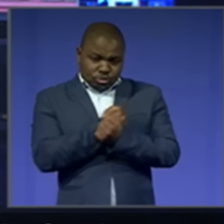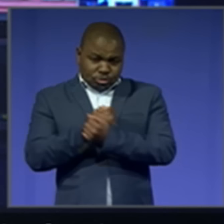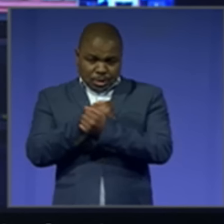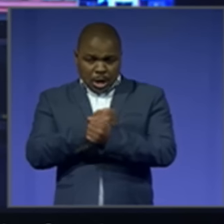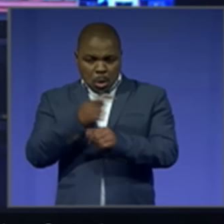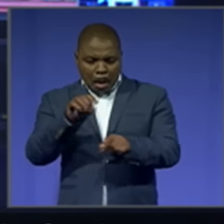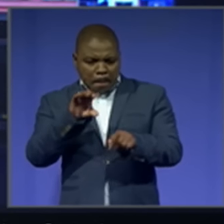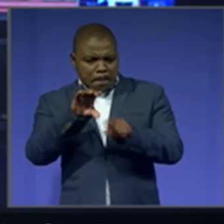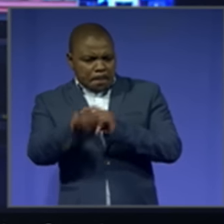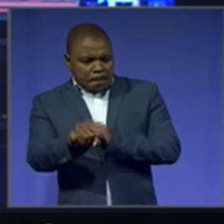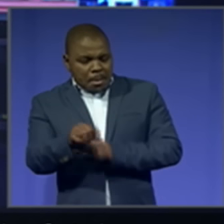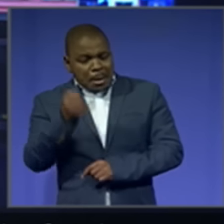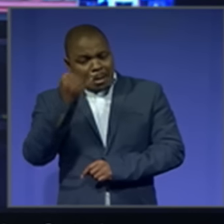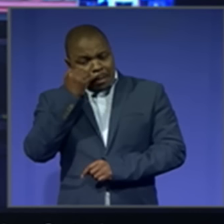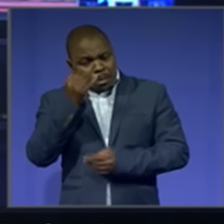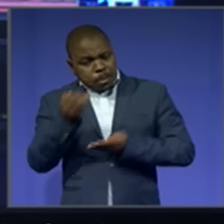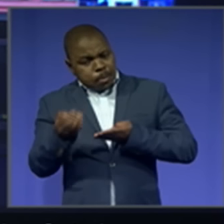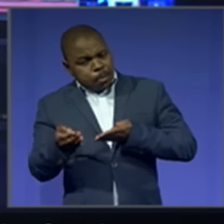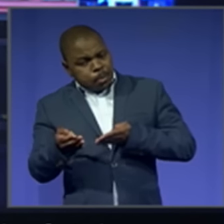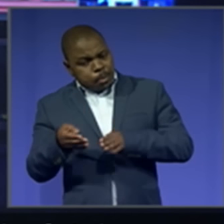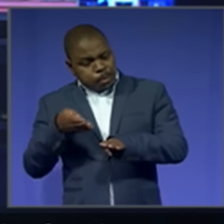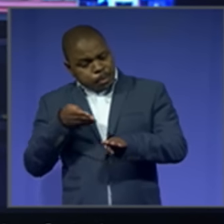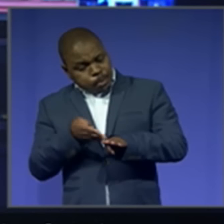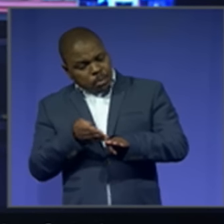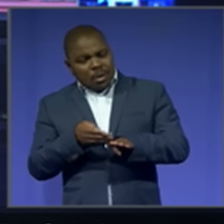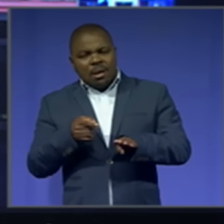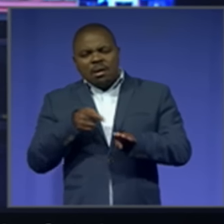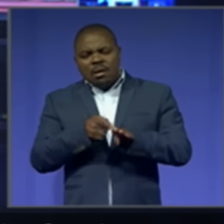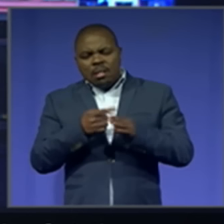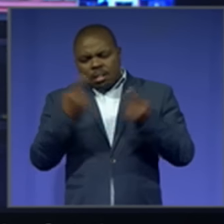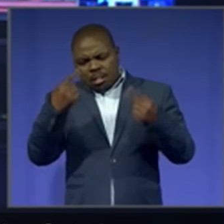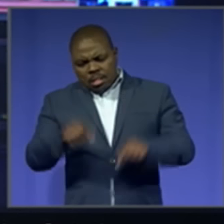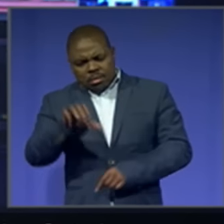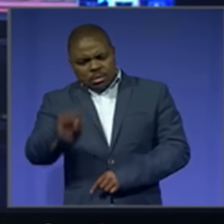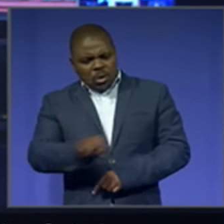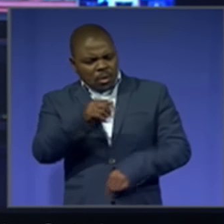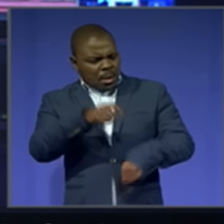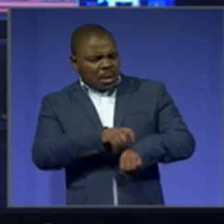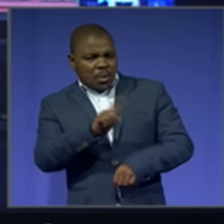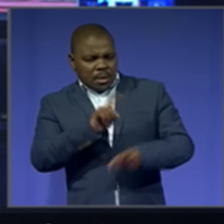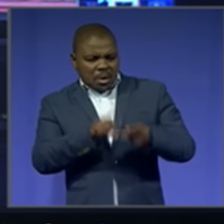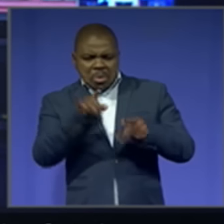fumanweng e palamisitse dithethefatsi e kene ka nako mang kwano Afrika Borwa, mme e fungwane jwang?